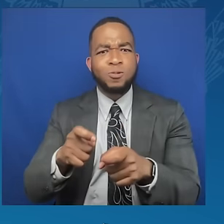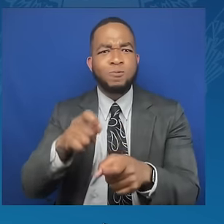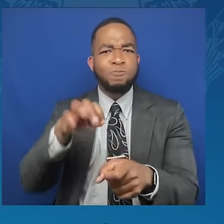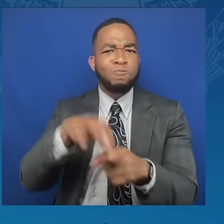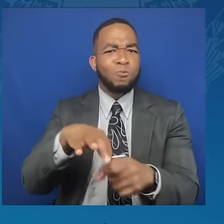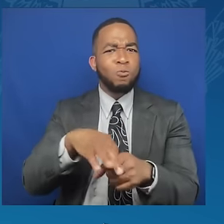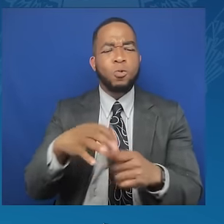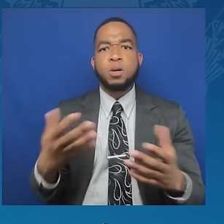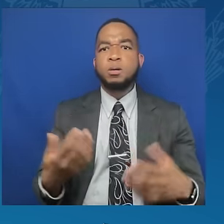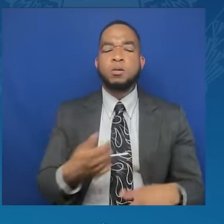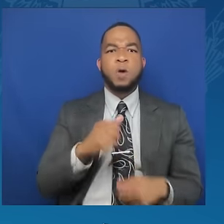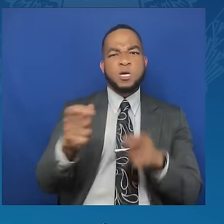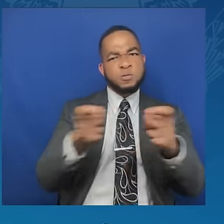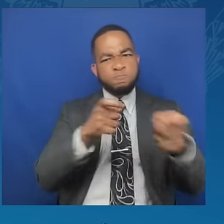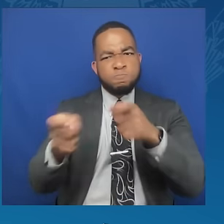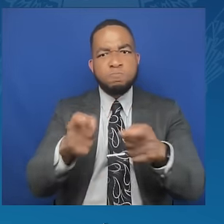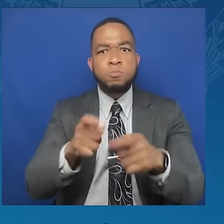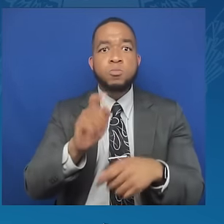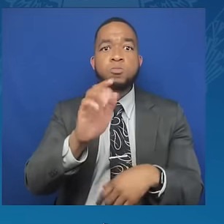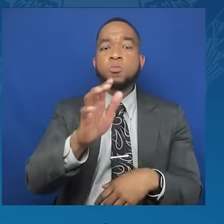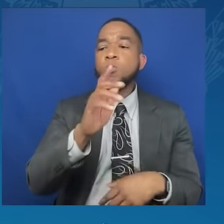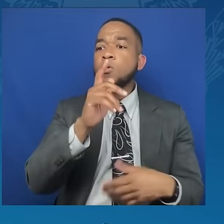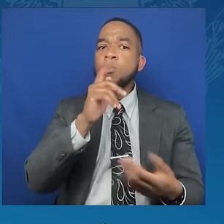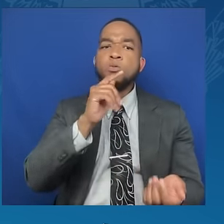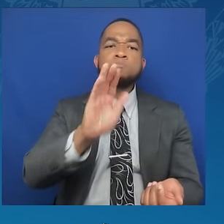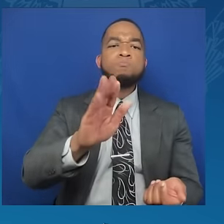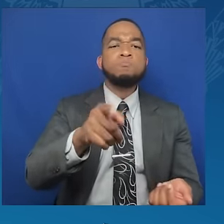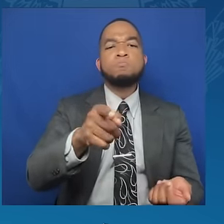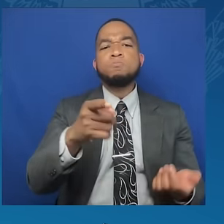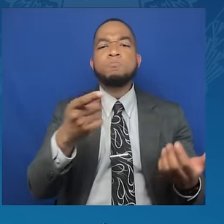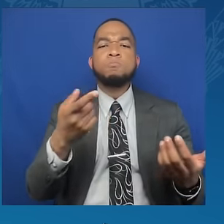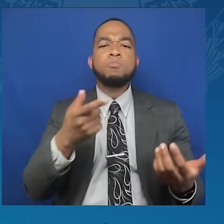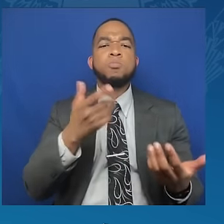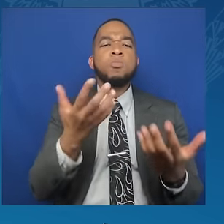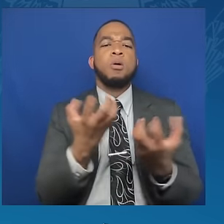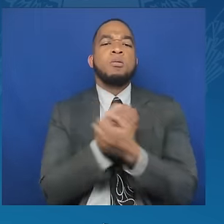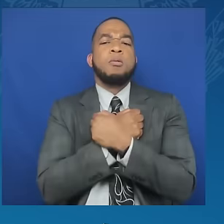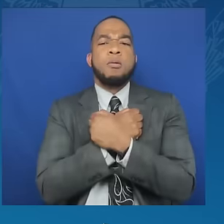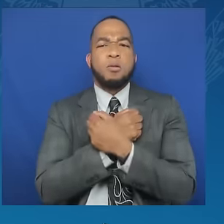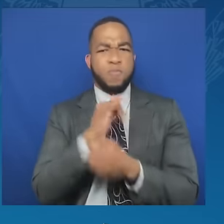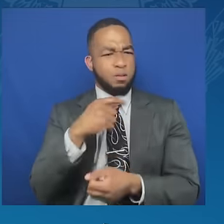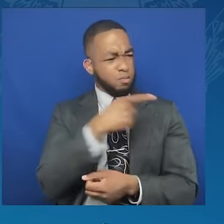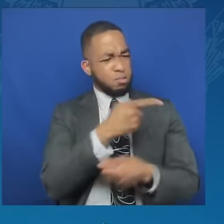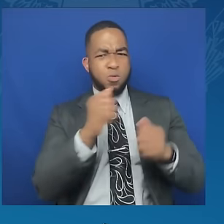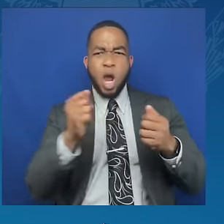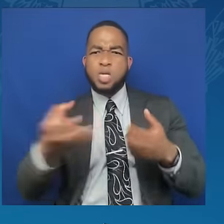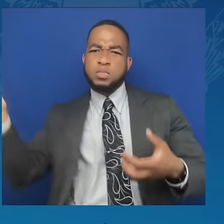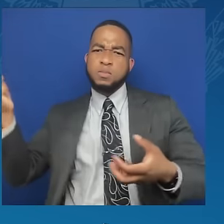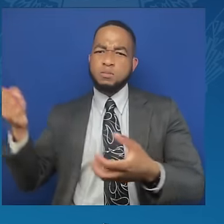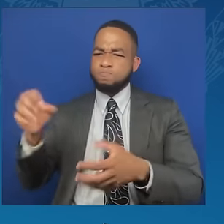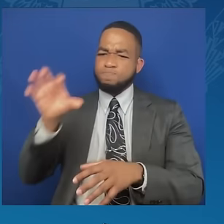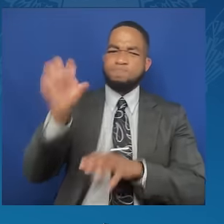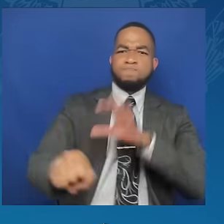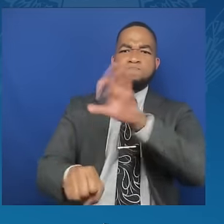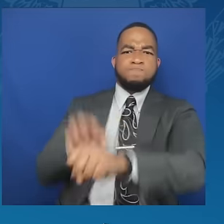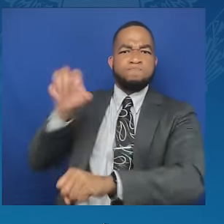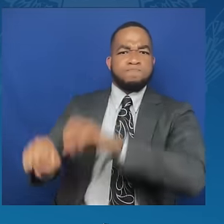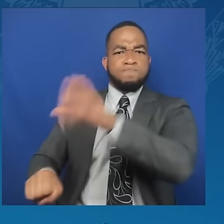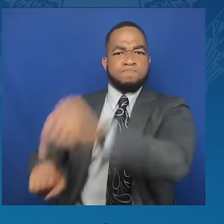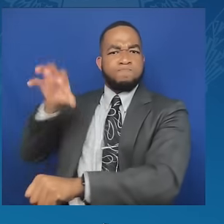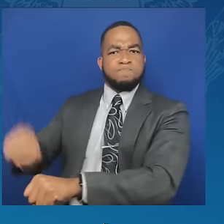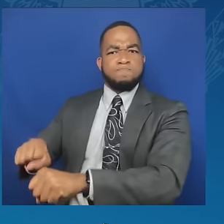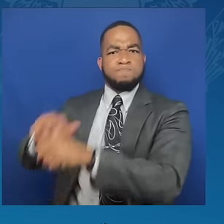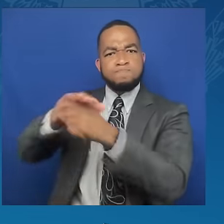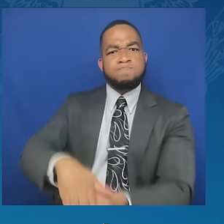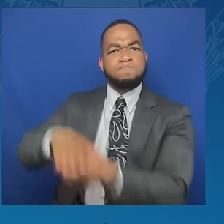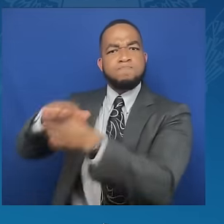And understand the profound impact these attacks have on the next generation of our leaders. Just